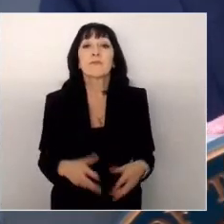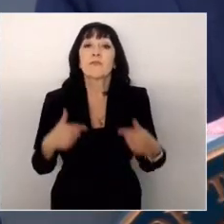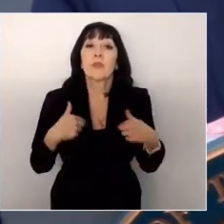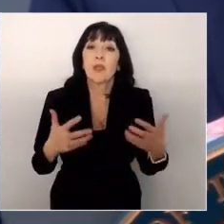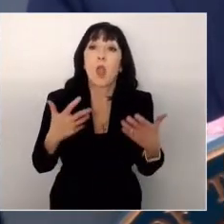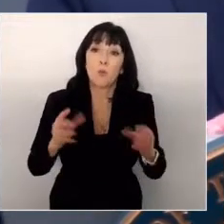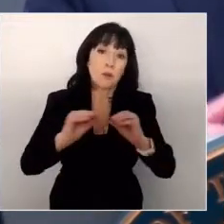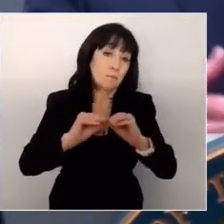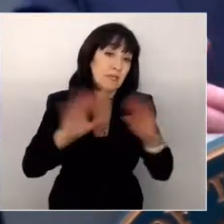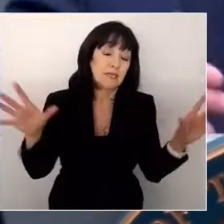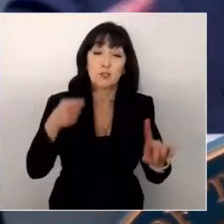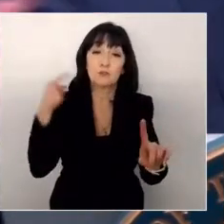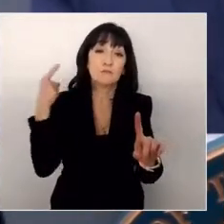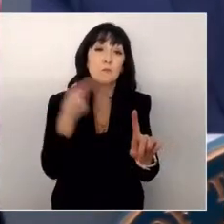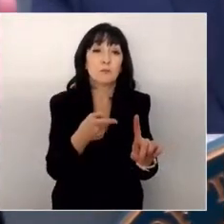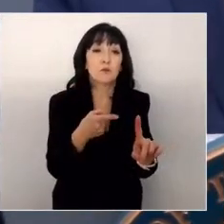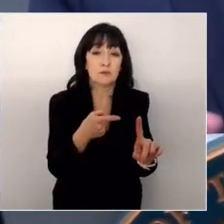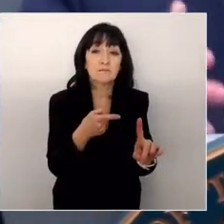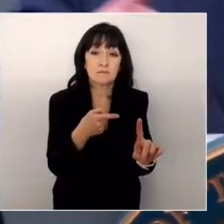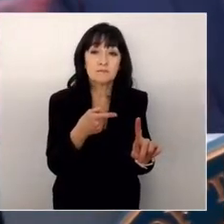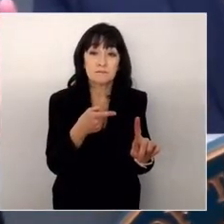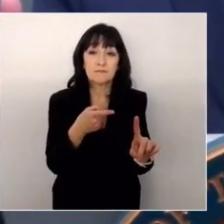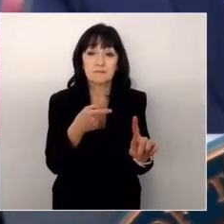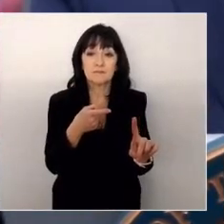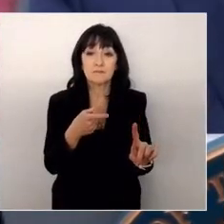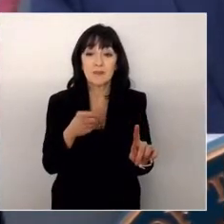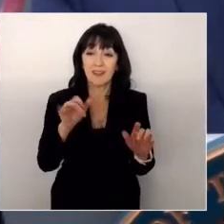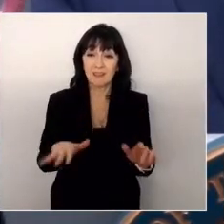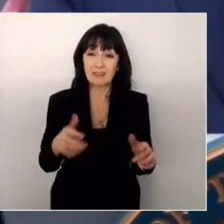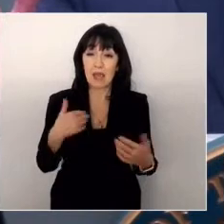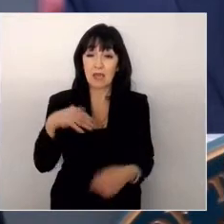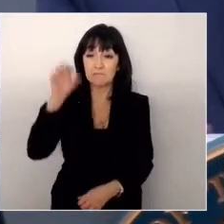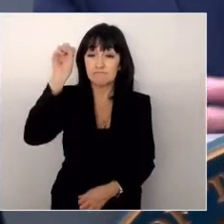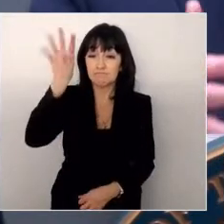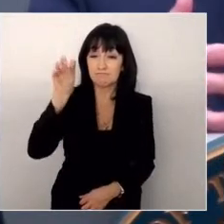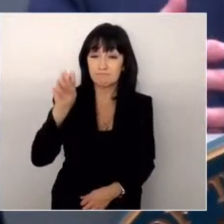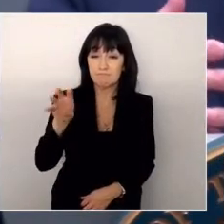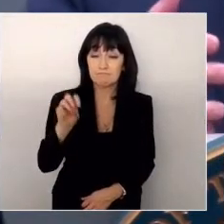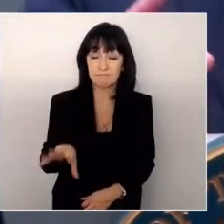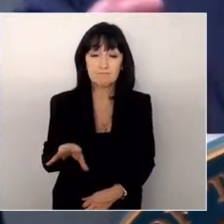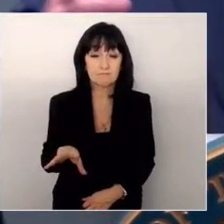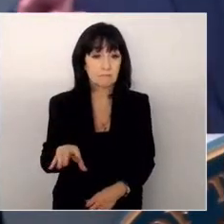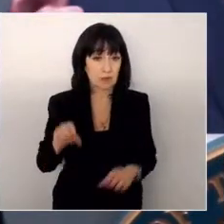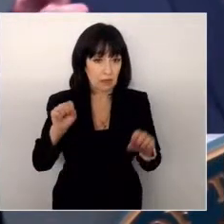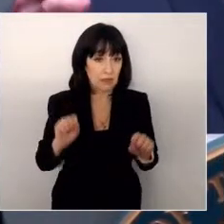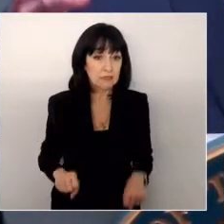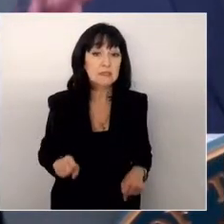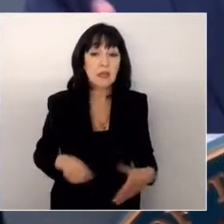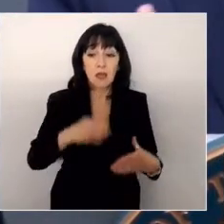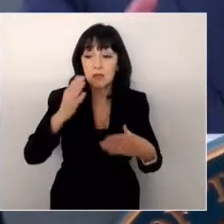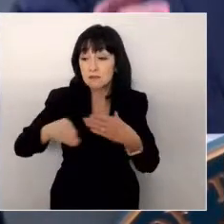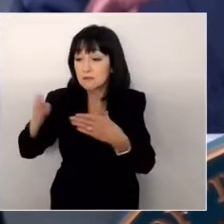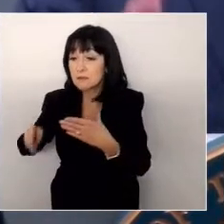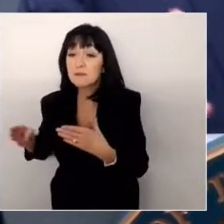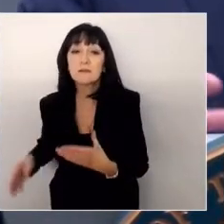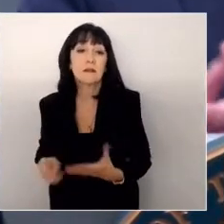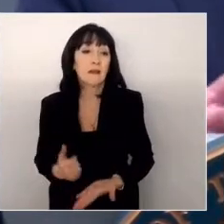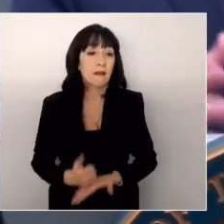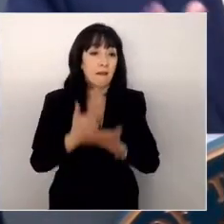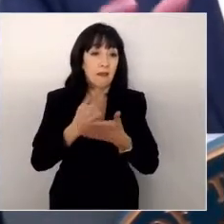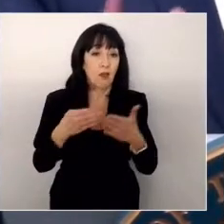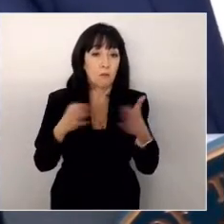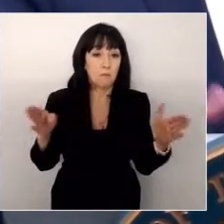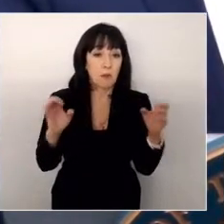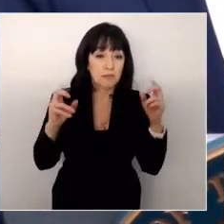me. We can't do all these things. We can't make investments in public education or infrastructure or public